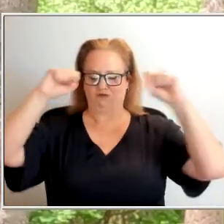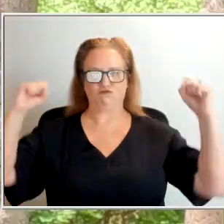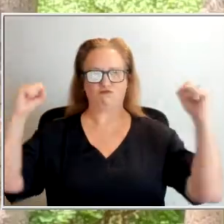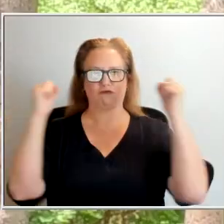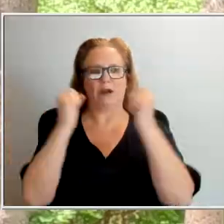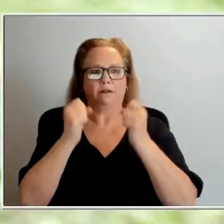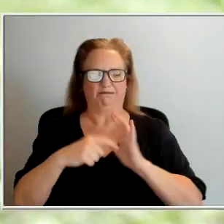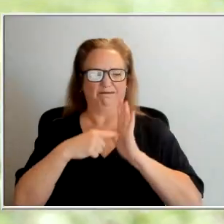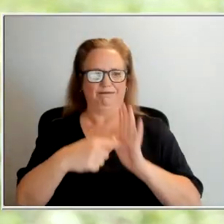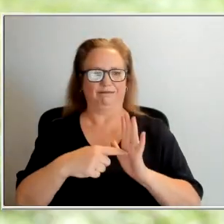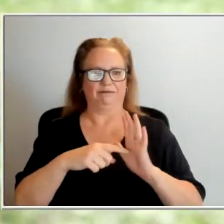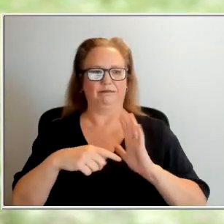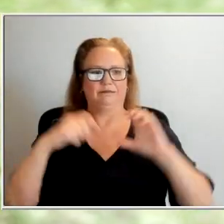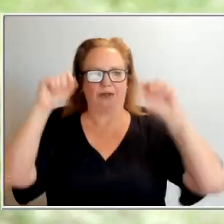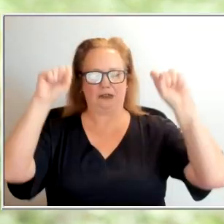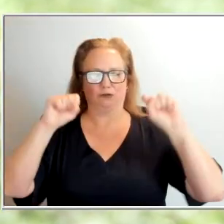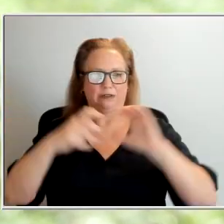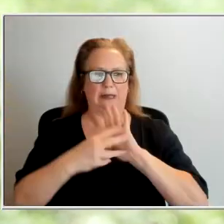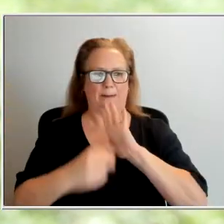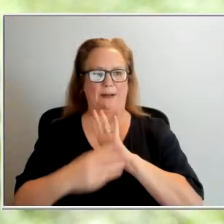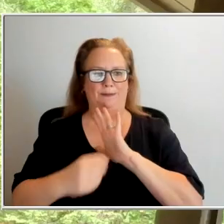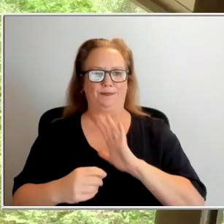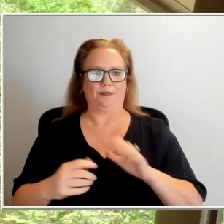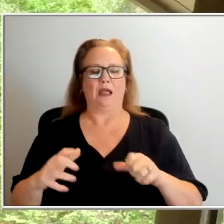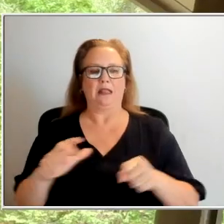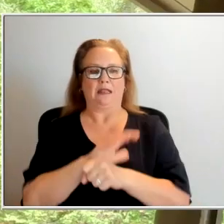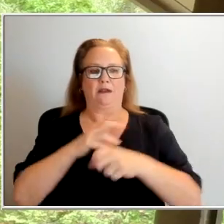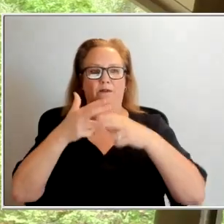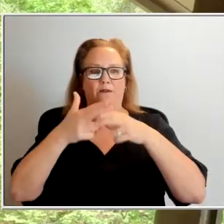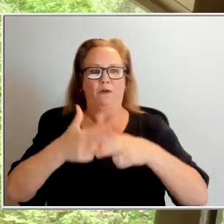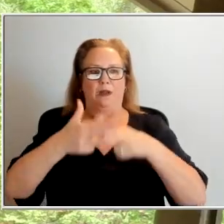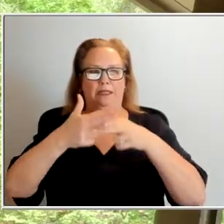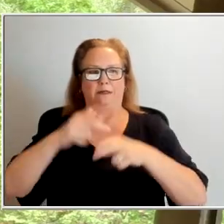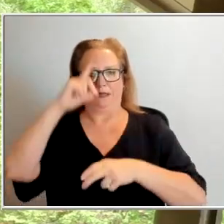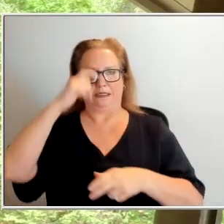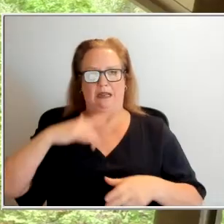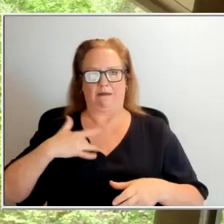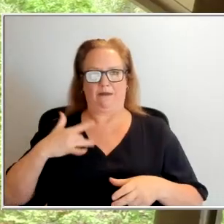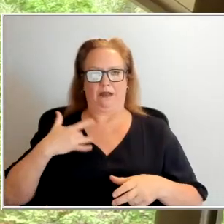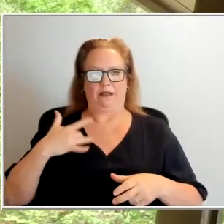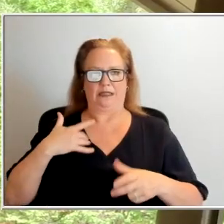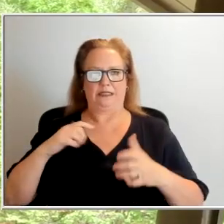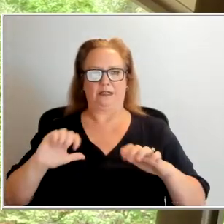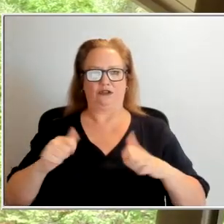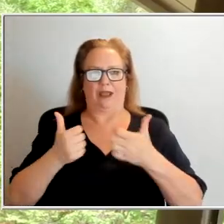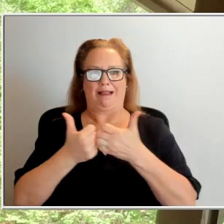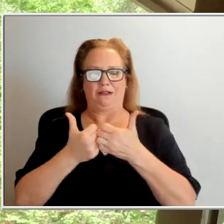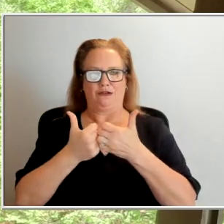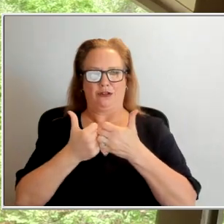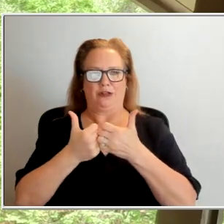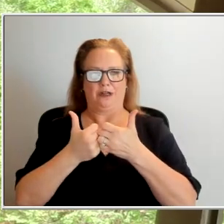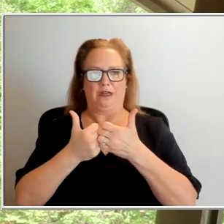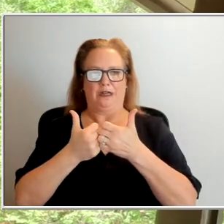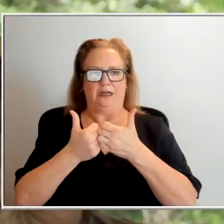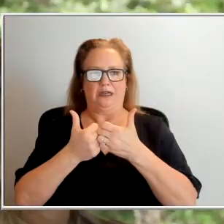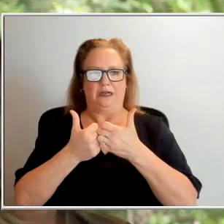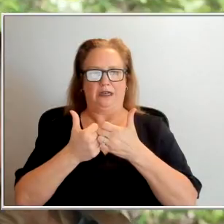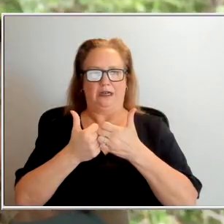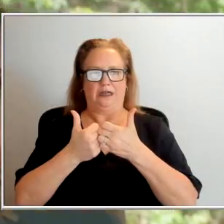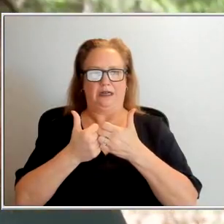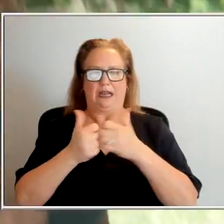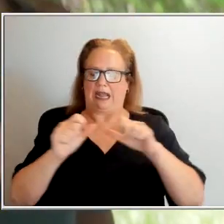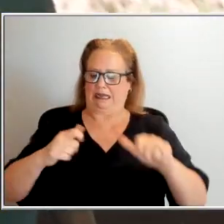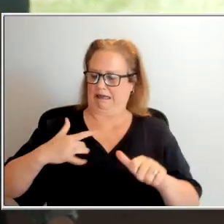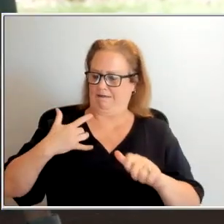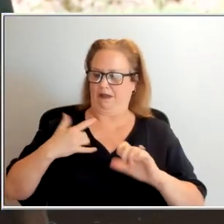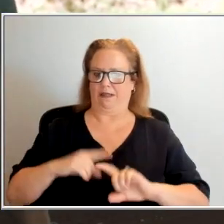Arnoldish. Oh yeah. I like to lift weights because I feel it's a bit of a challenge, and I can feel the